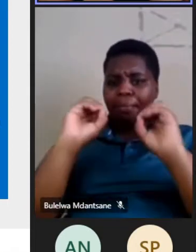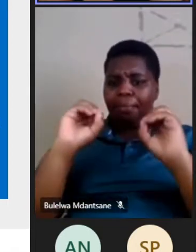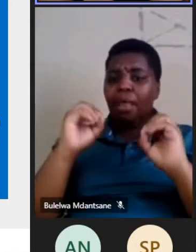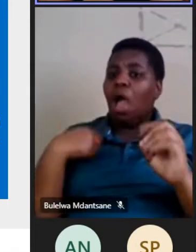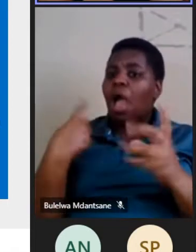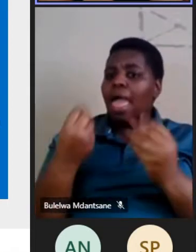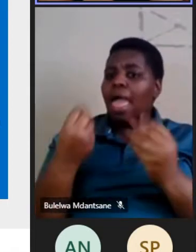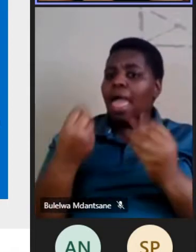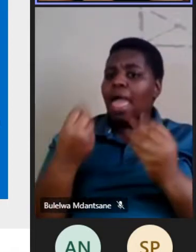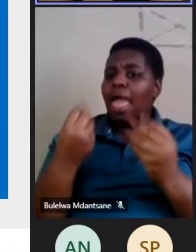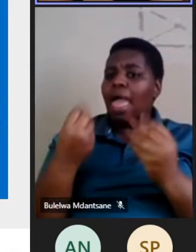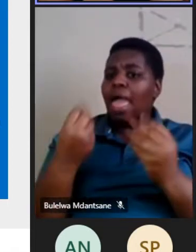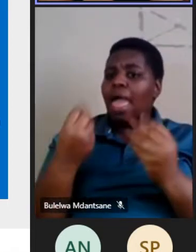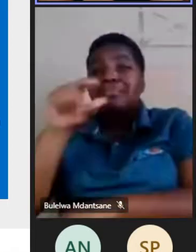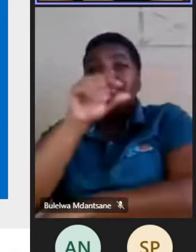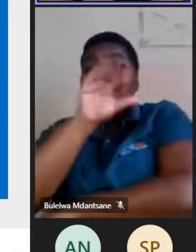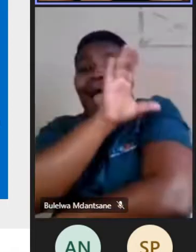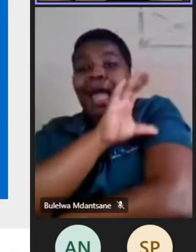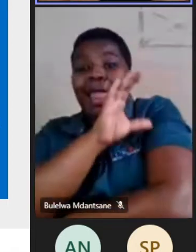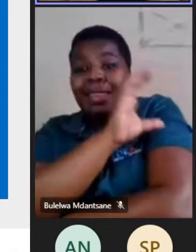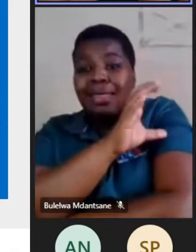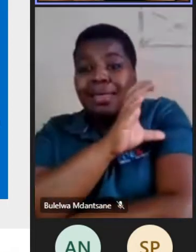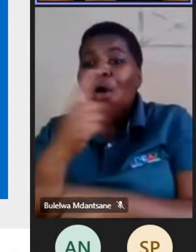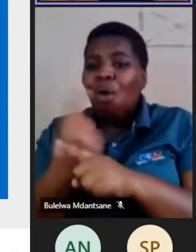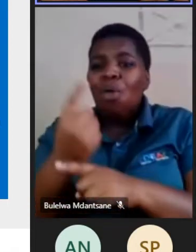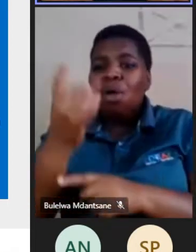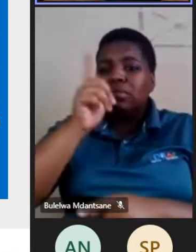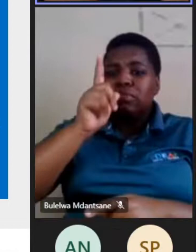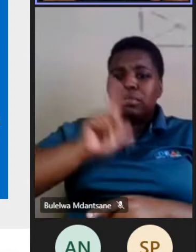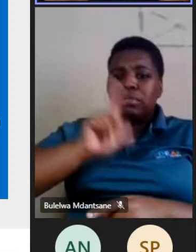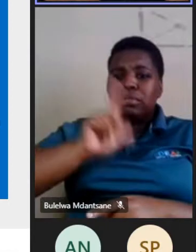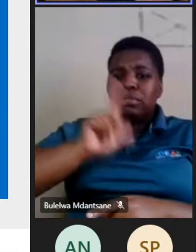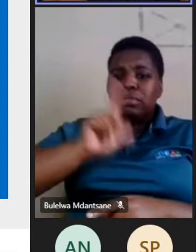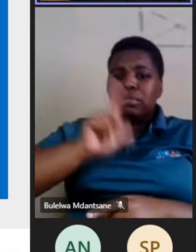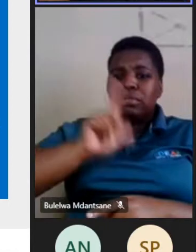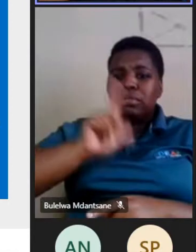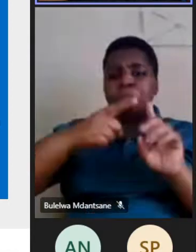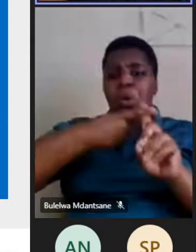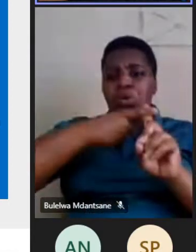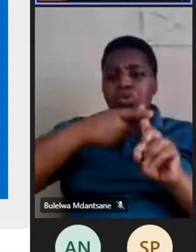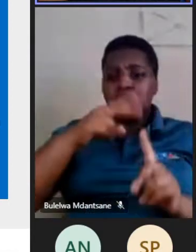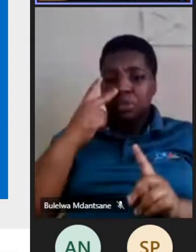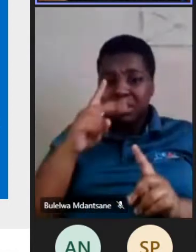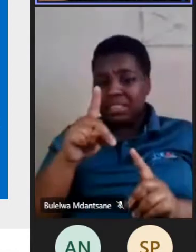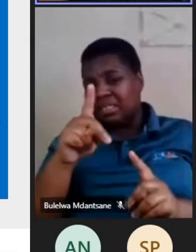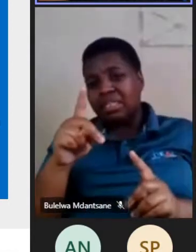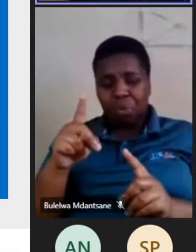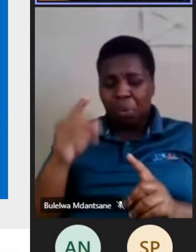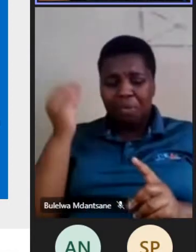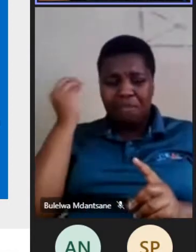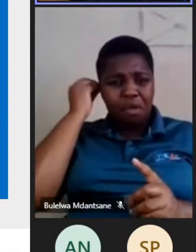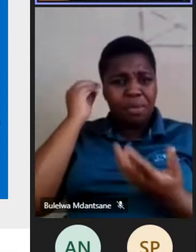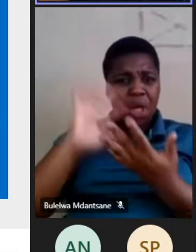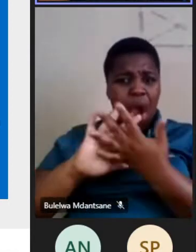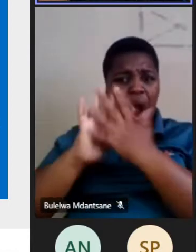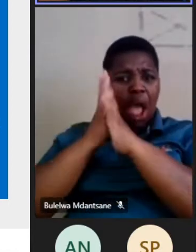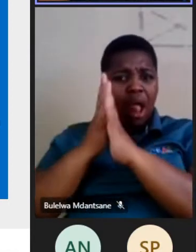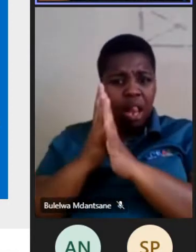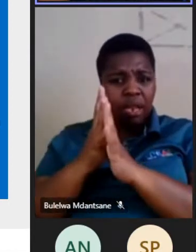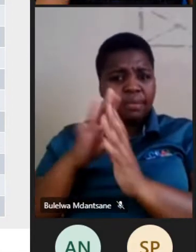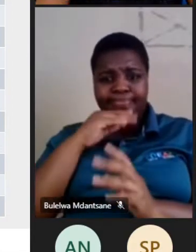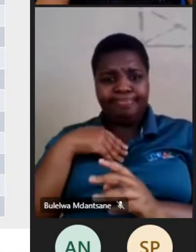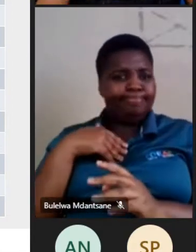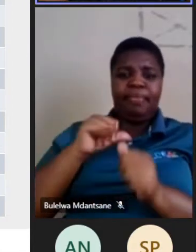the clinic, the test will say you are positive. So you see a little bit of the misinformation here and hesitancy of COVID